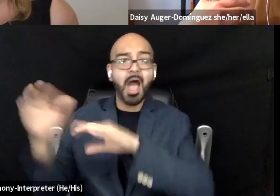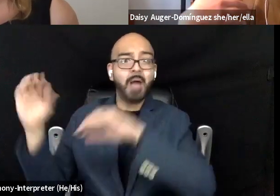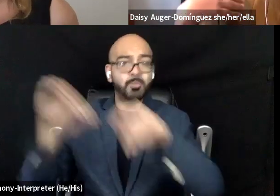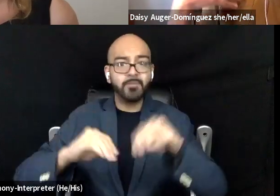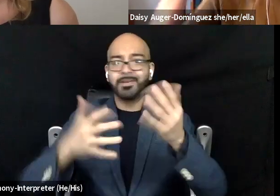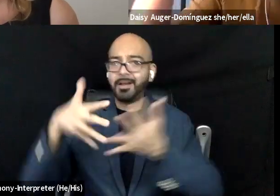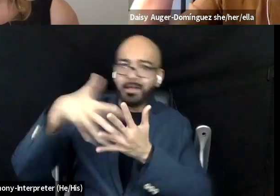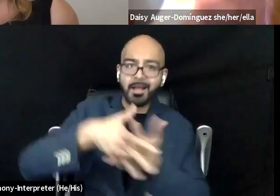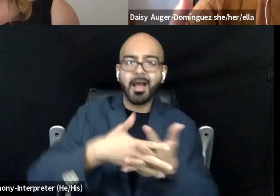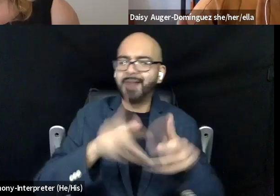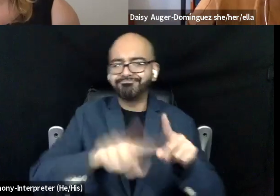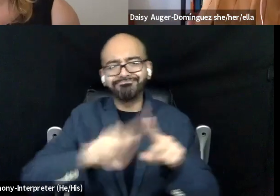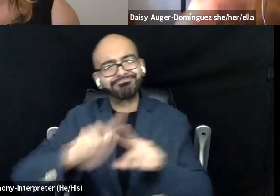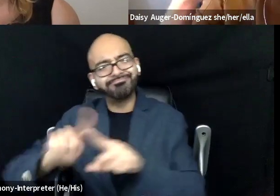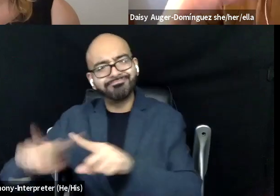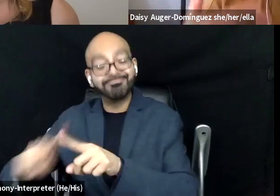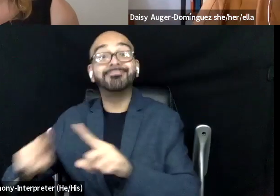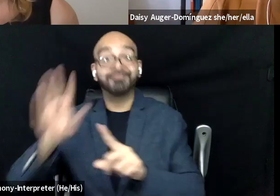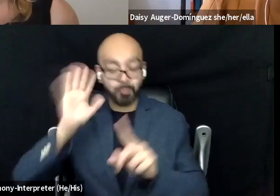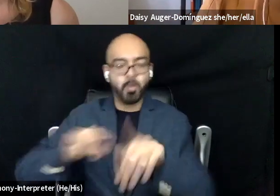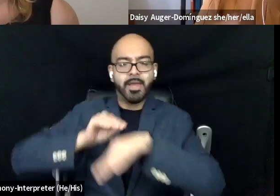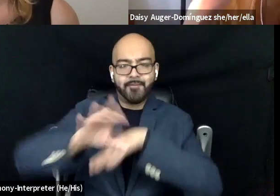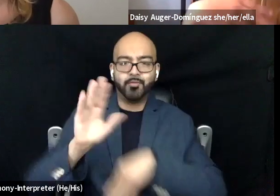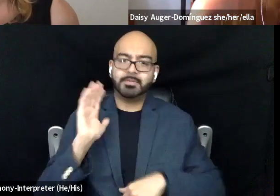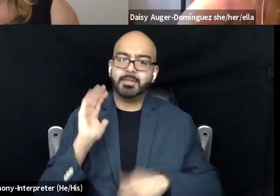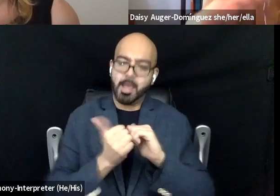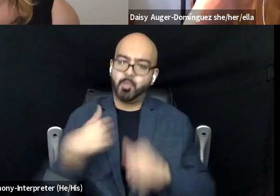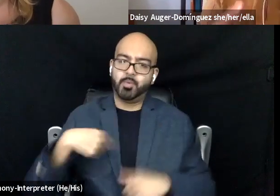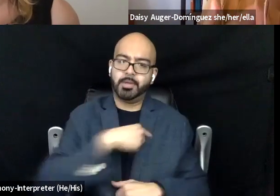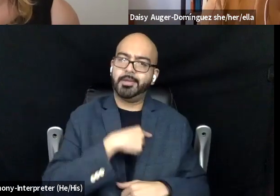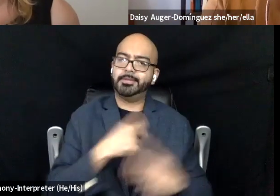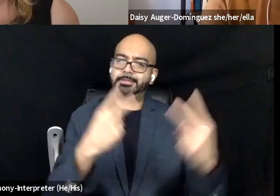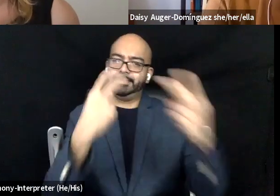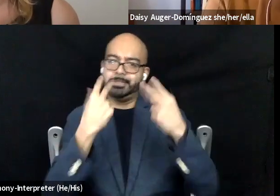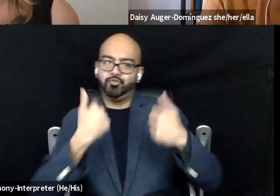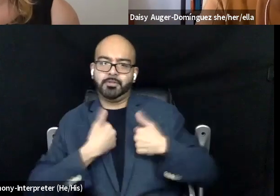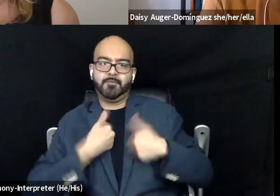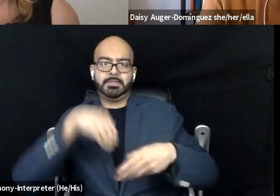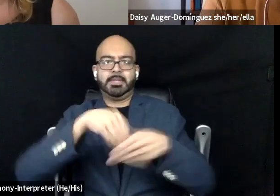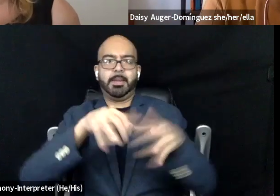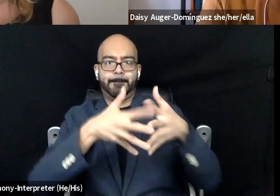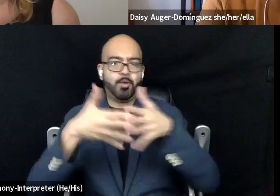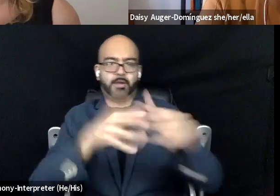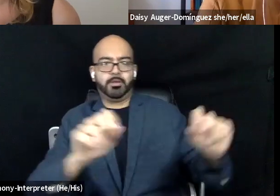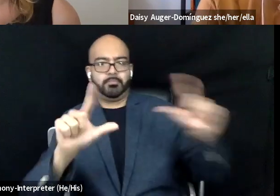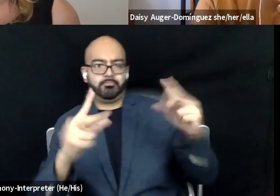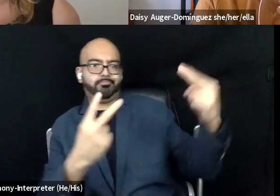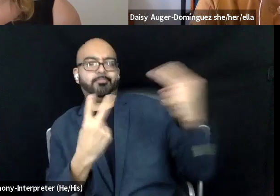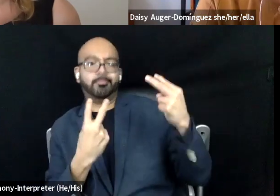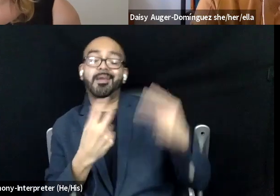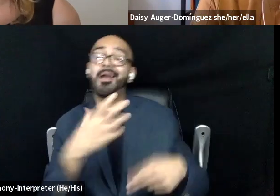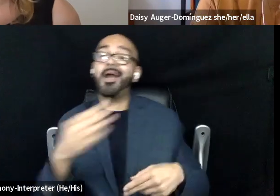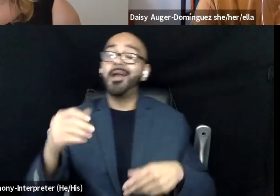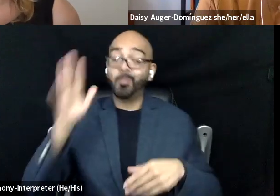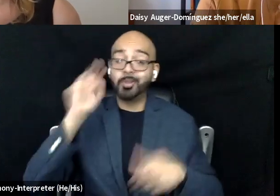and and how we see ourselves in the American construct. And all of that shapes also the needs and the